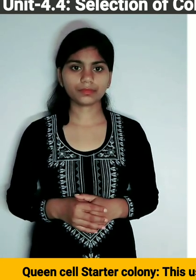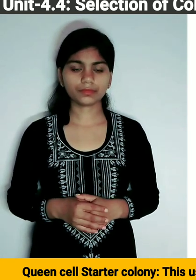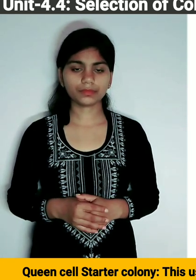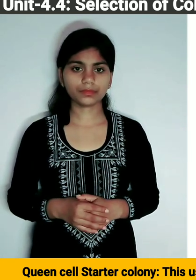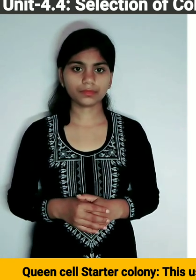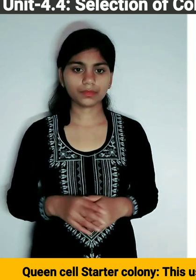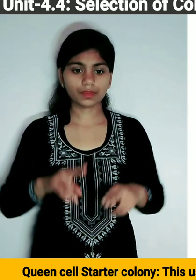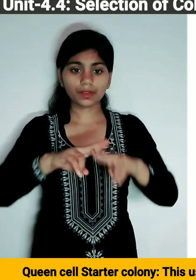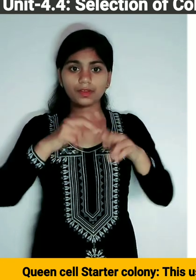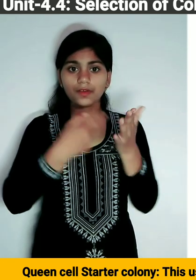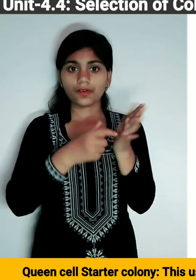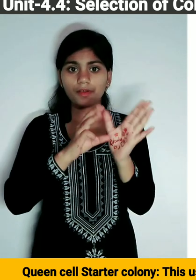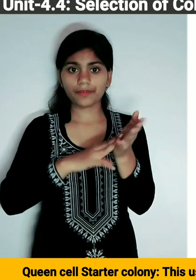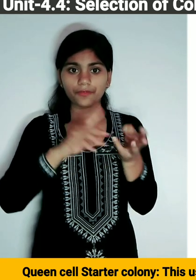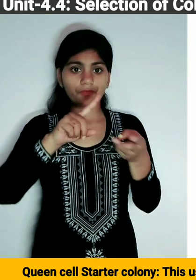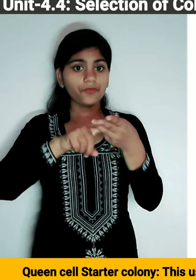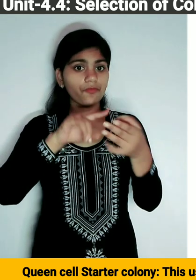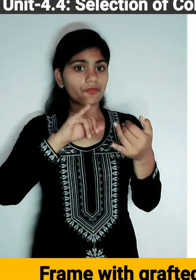emerging brood combs.